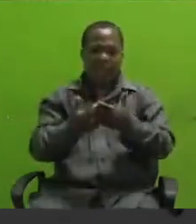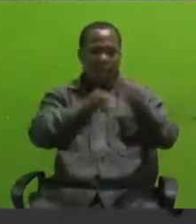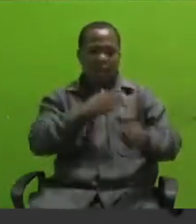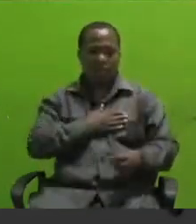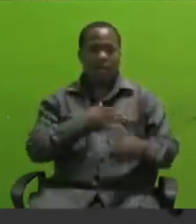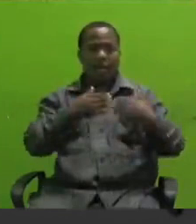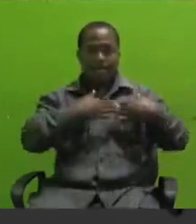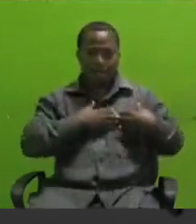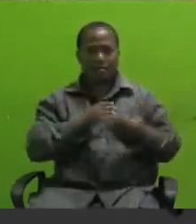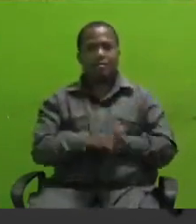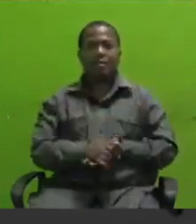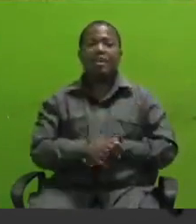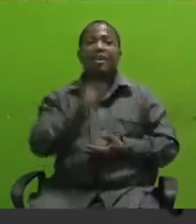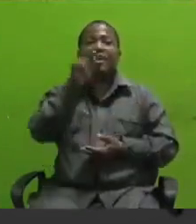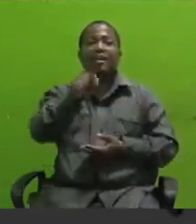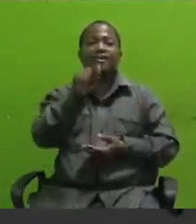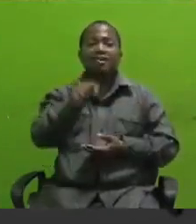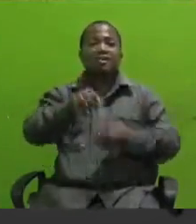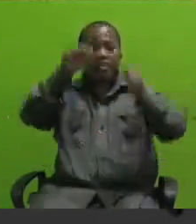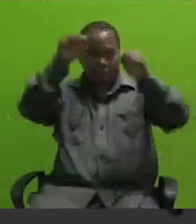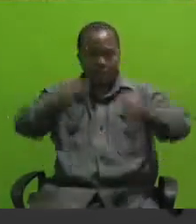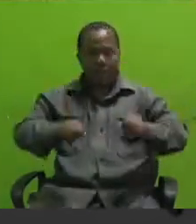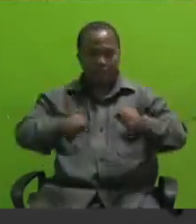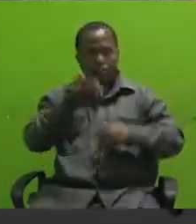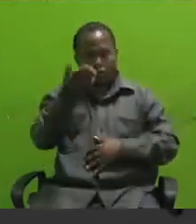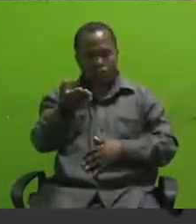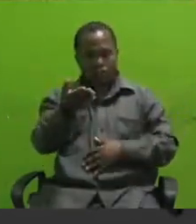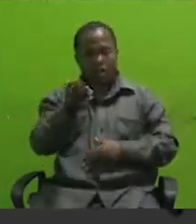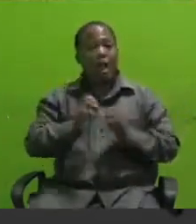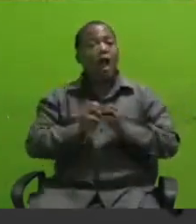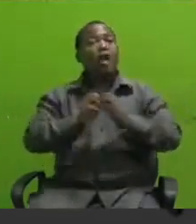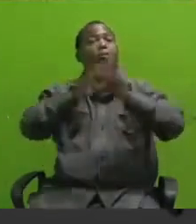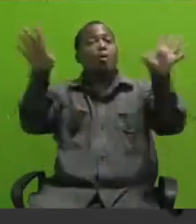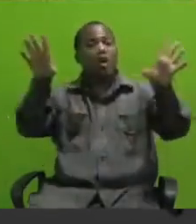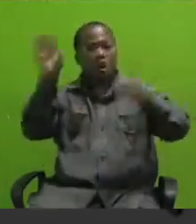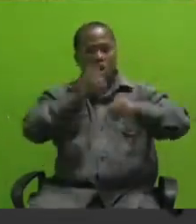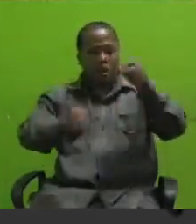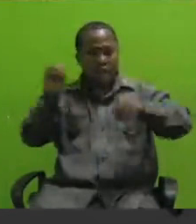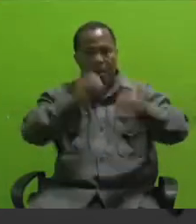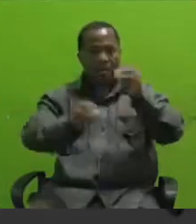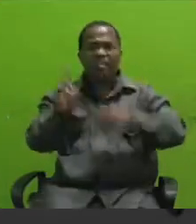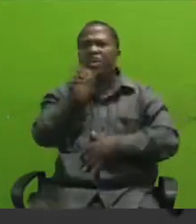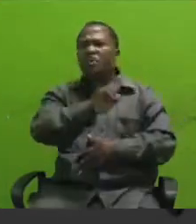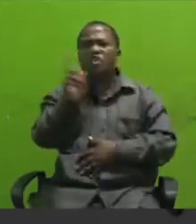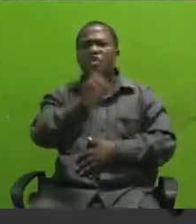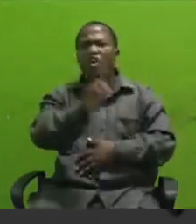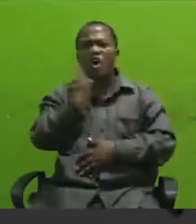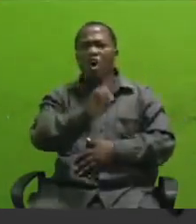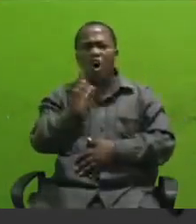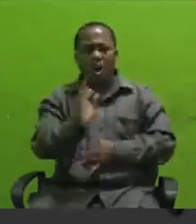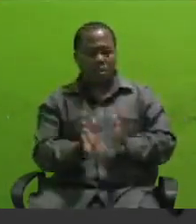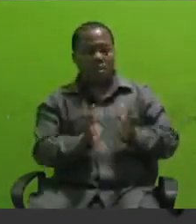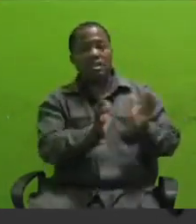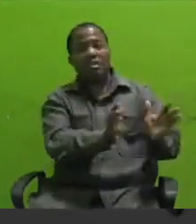Dear friend, it is recommended that explosive chemicals should not be